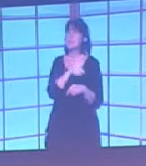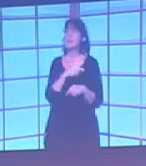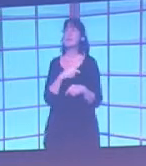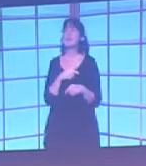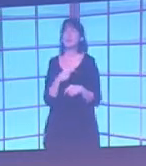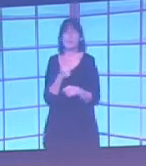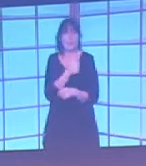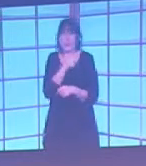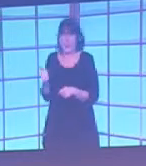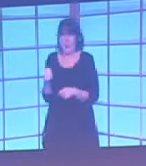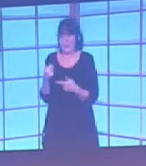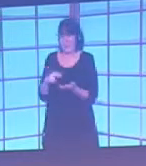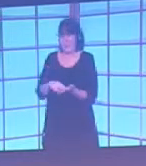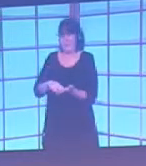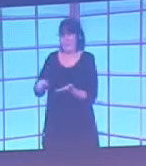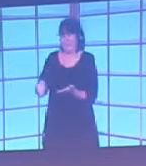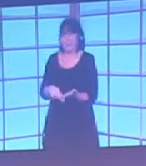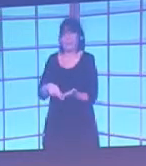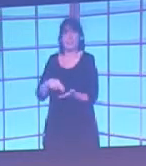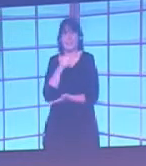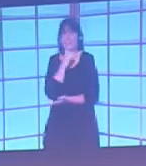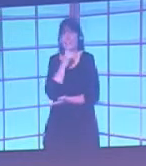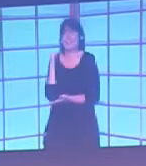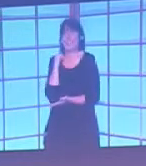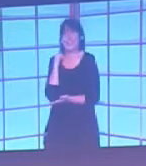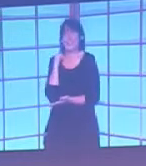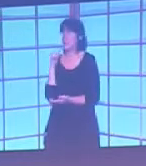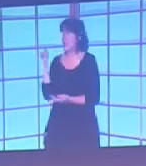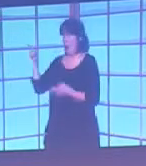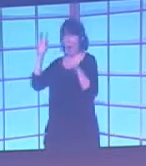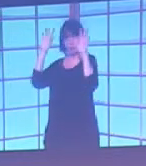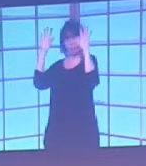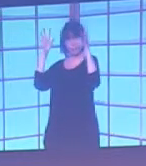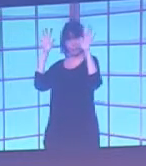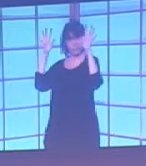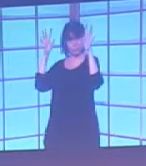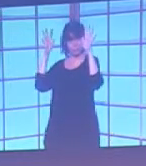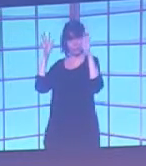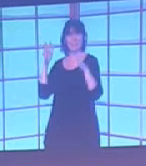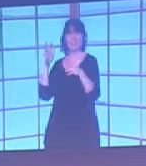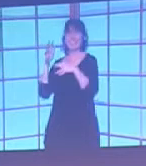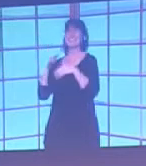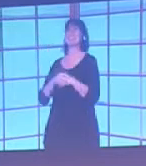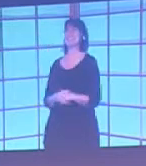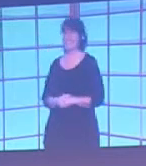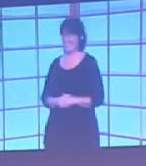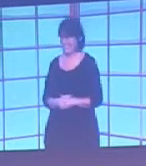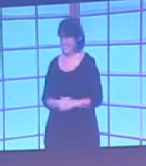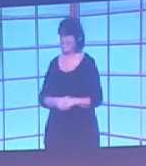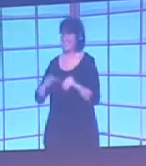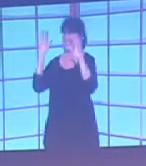been signed yesterday morning. Oh, many congratulations. The French national... Yay!